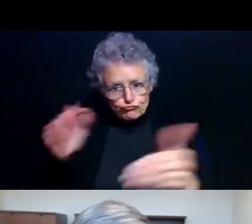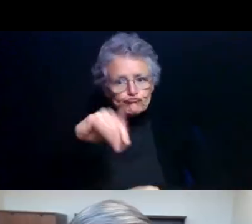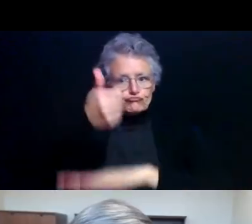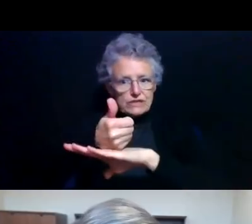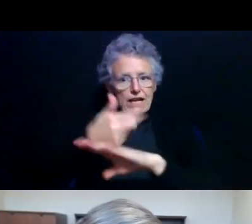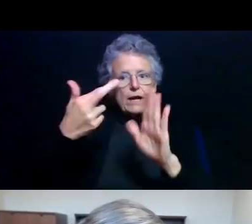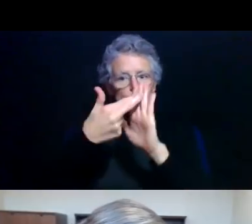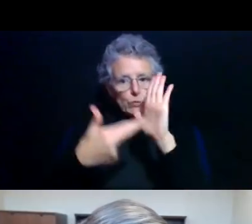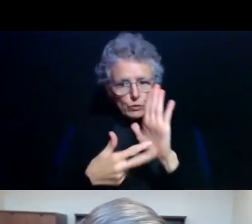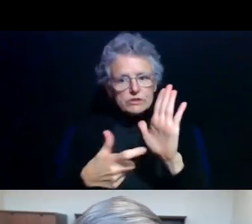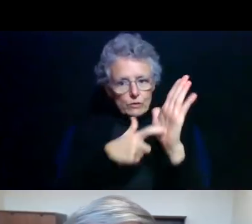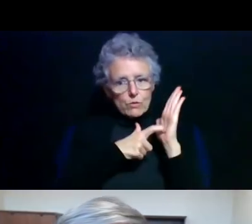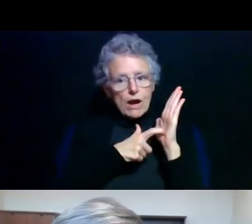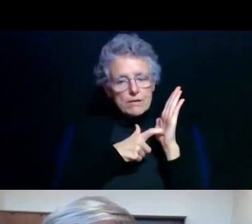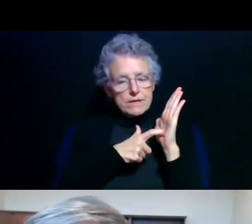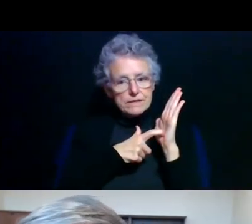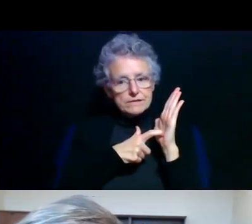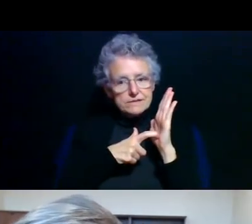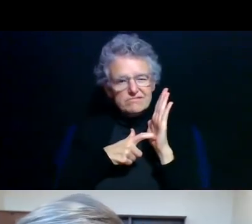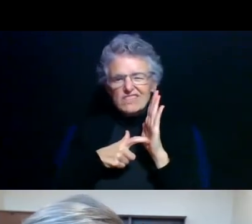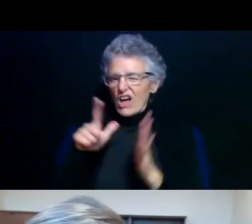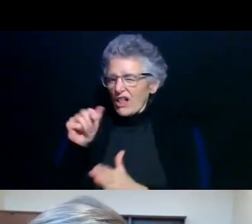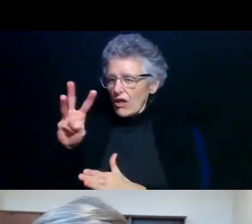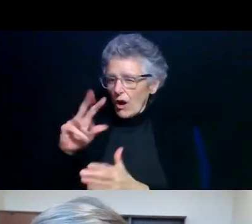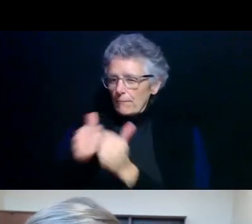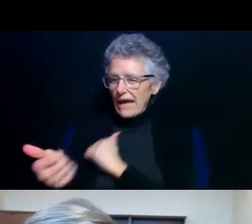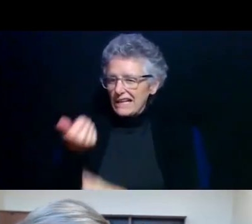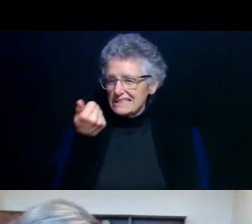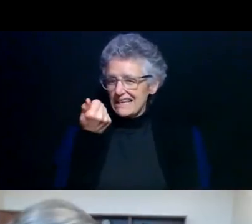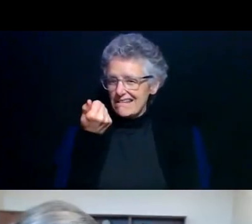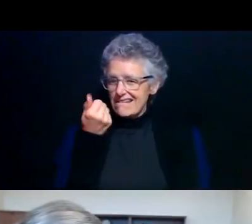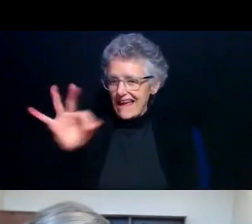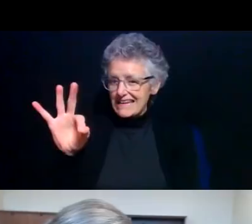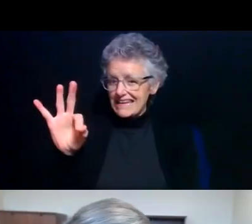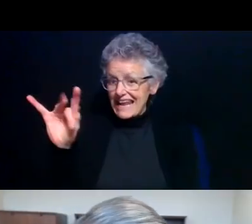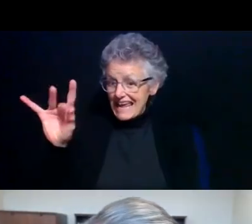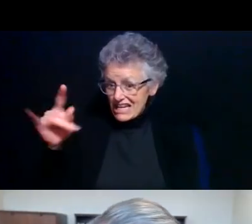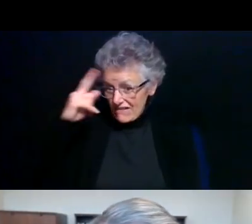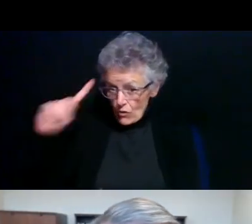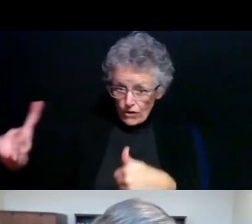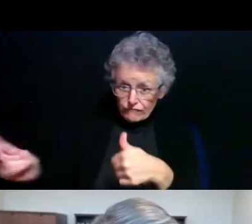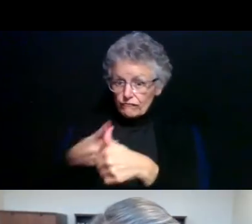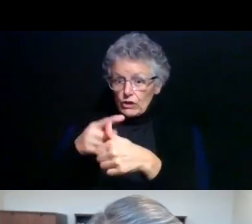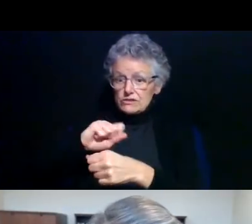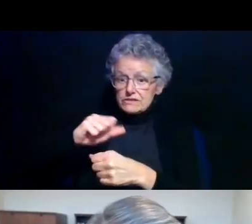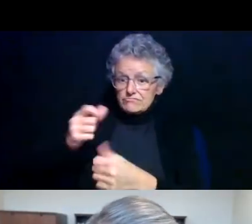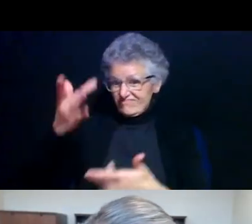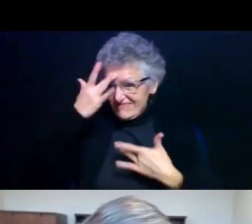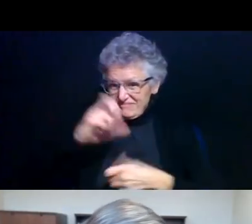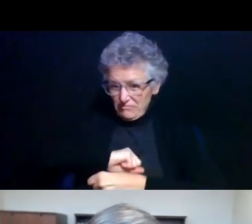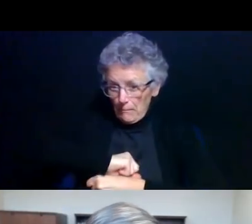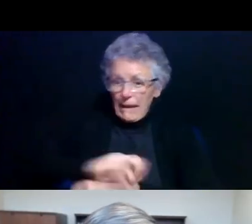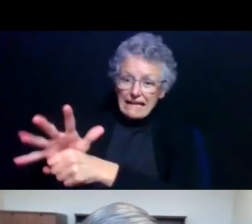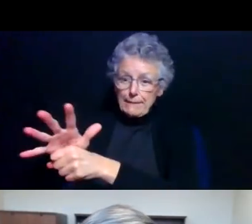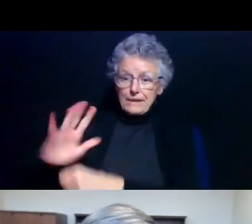issue requirements based on a law that was passed in 1918 for the pandemic at that time. And